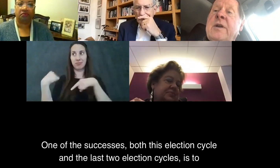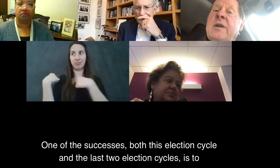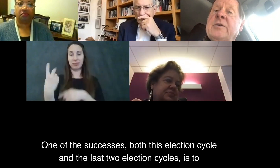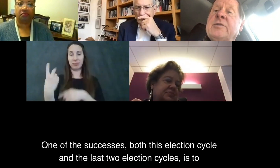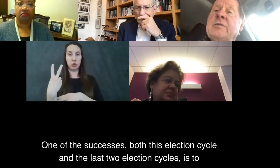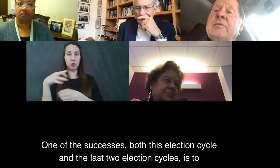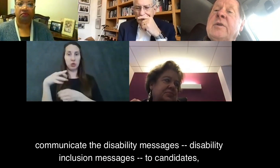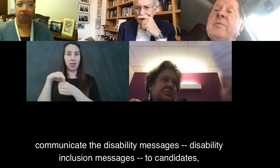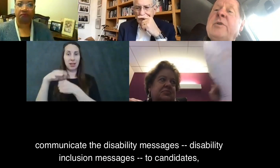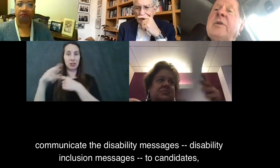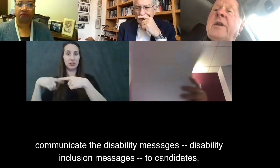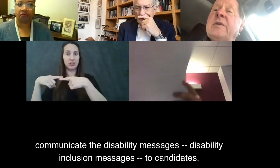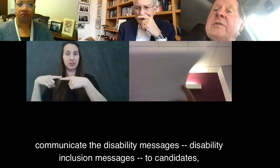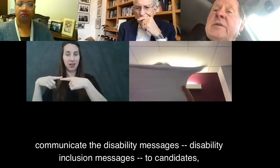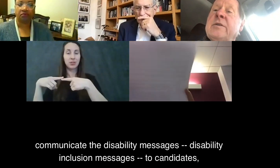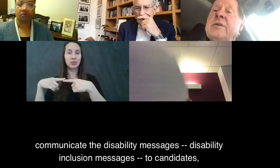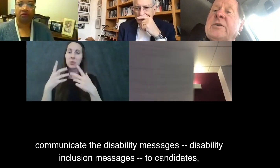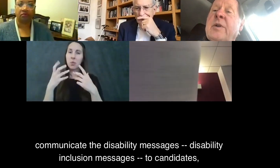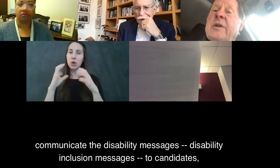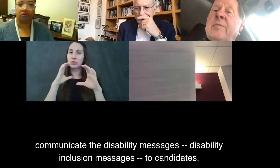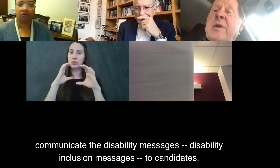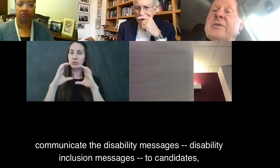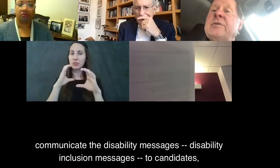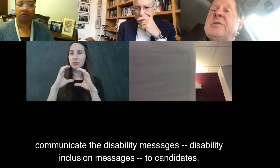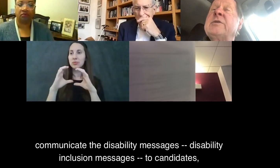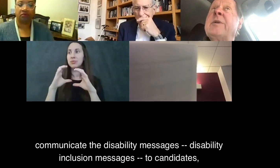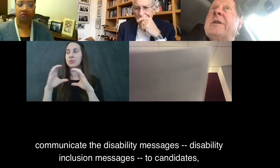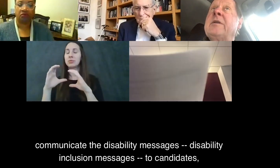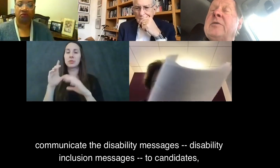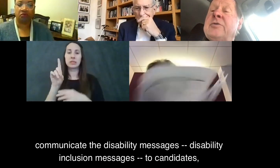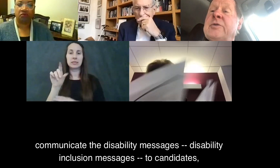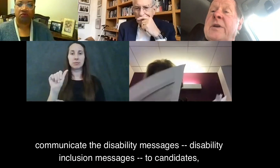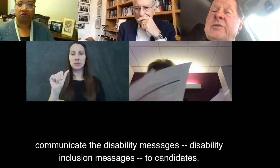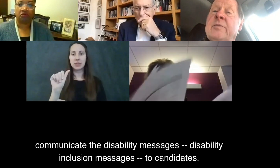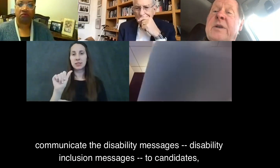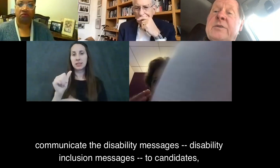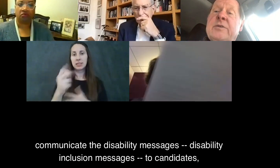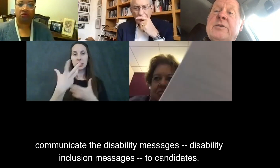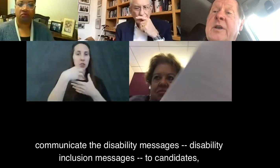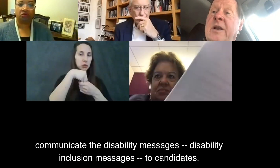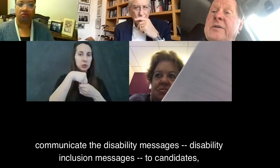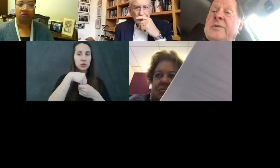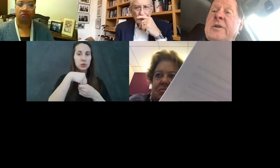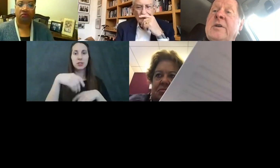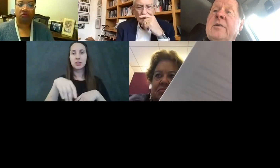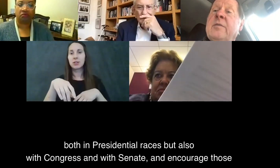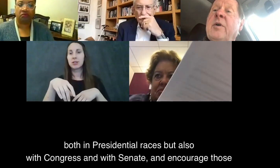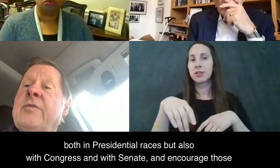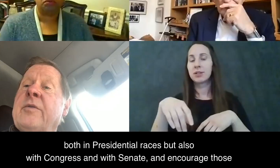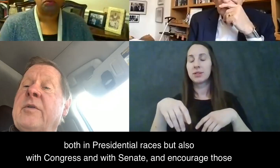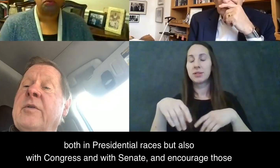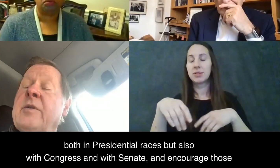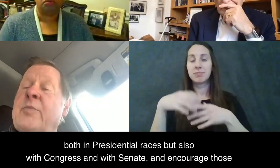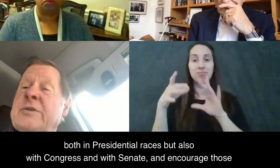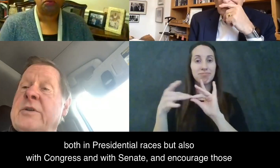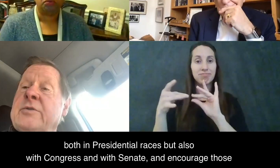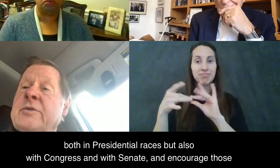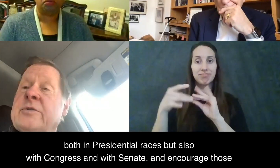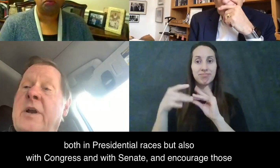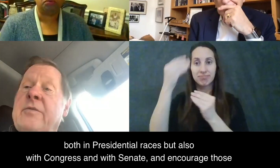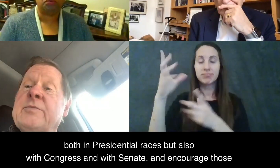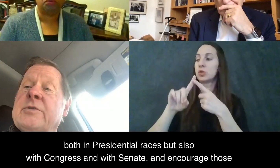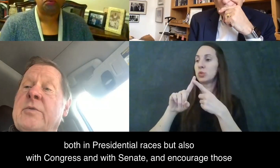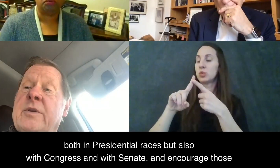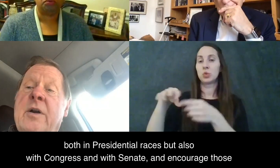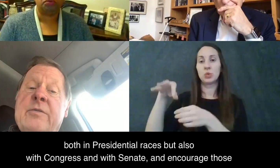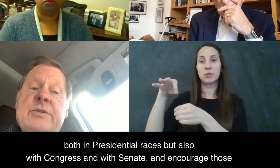to communicate the disability messages, disability inclusion messages to candidates, both in the presidential